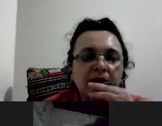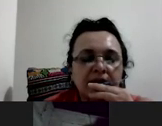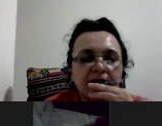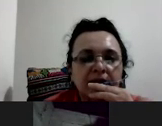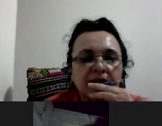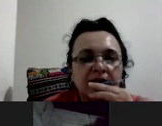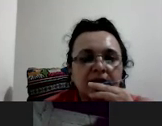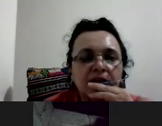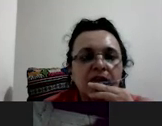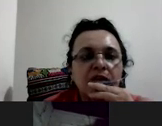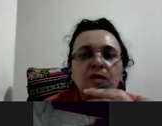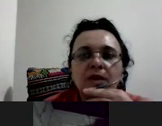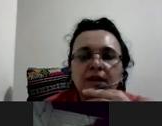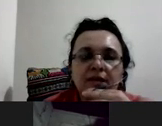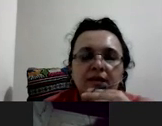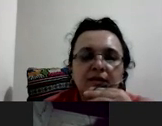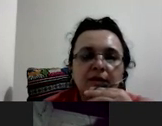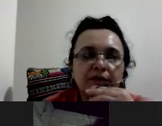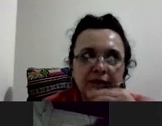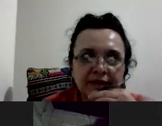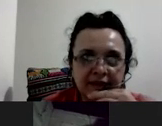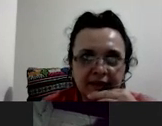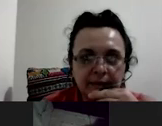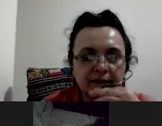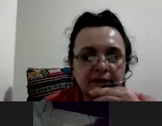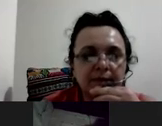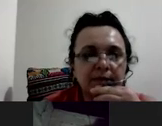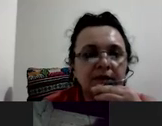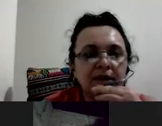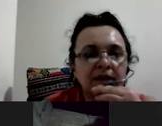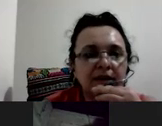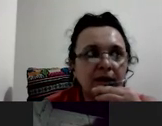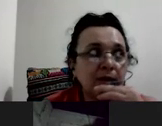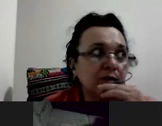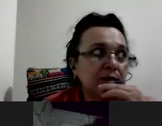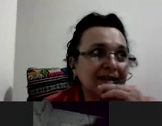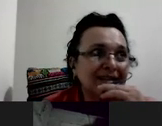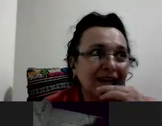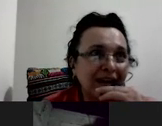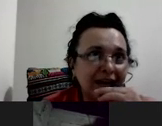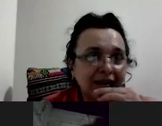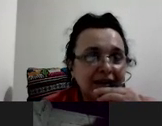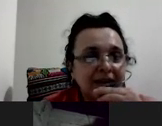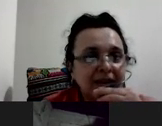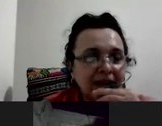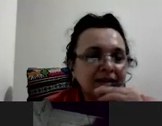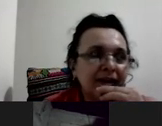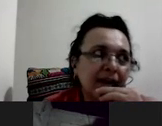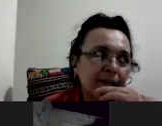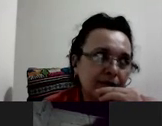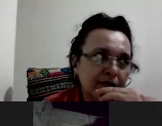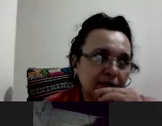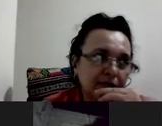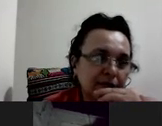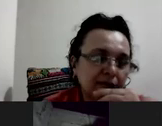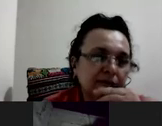three, como que fuera una Z al principio. Es que cuando tú dices tree es